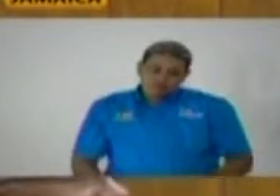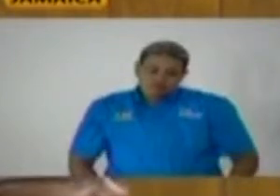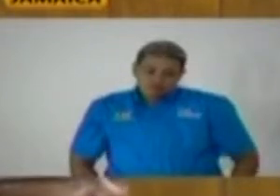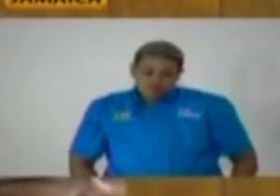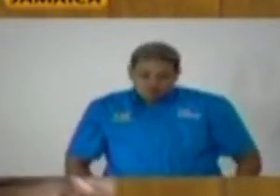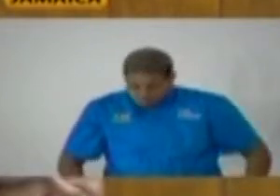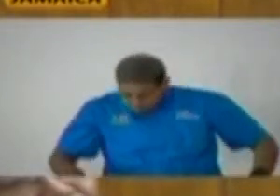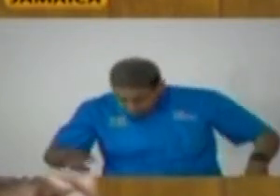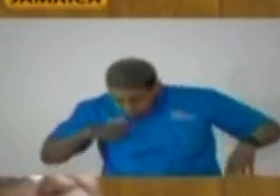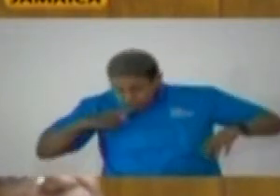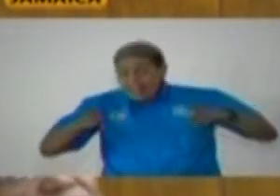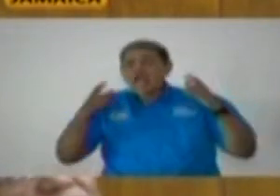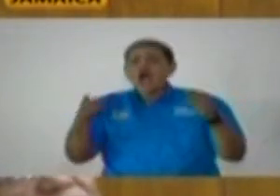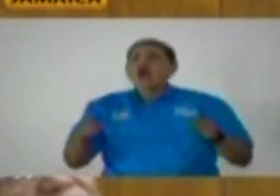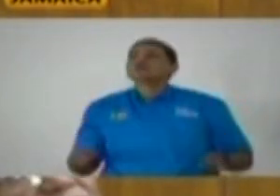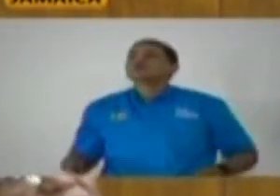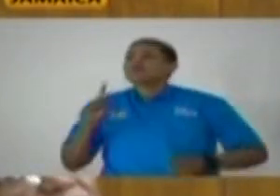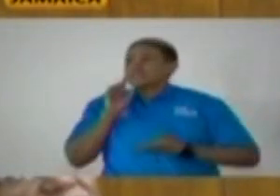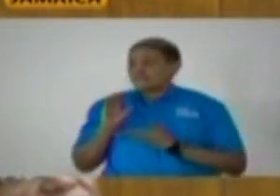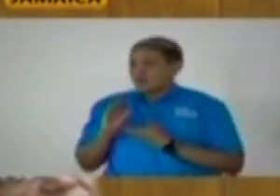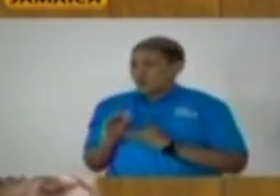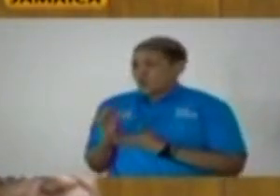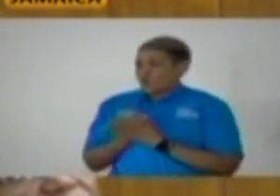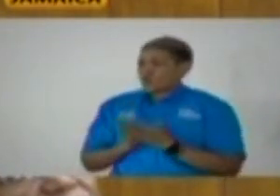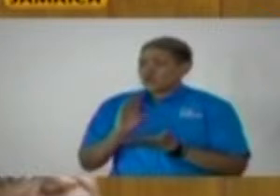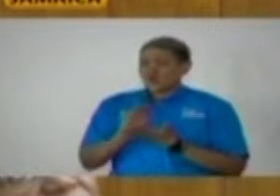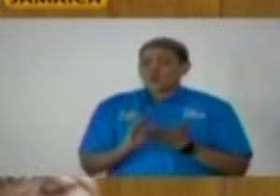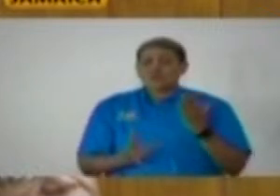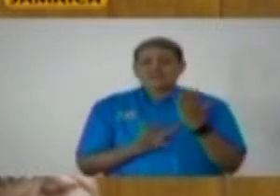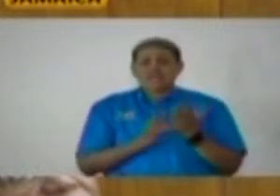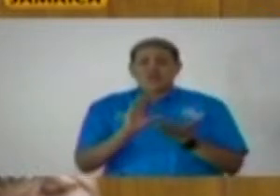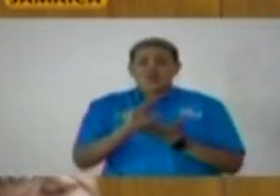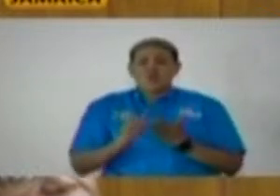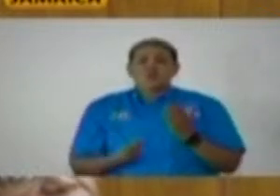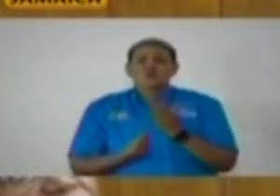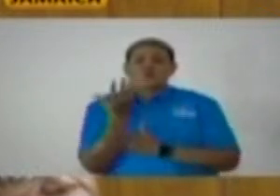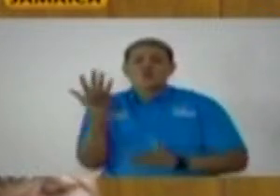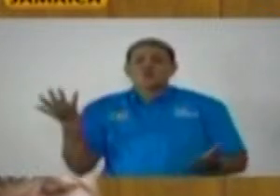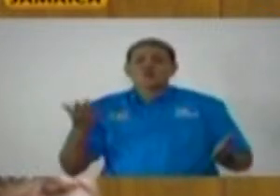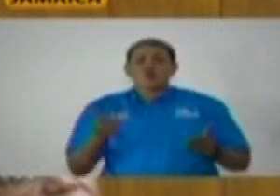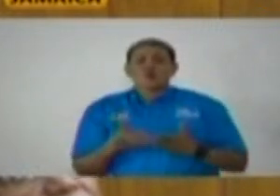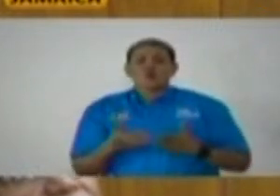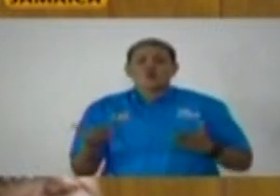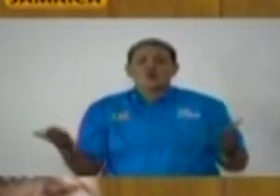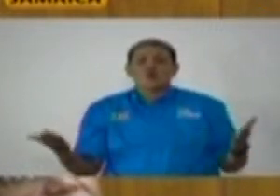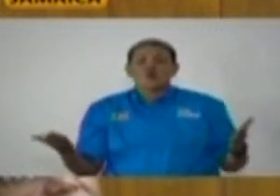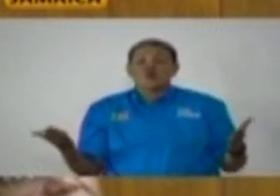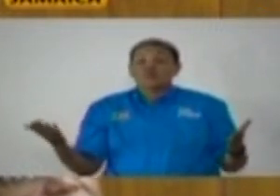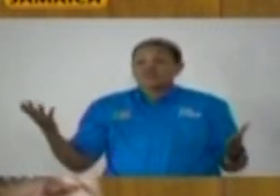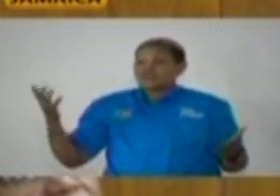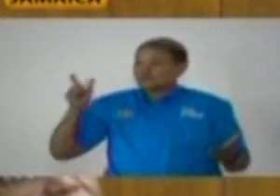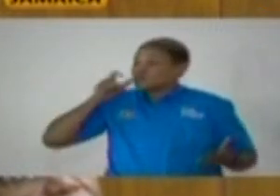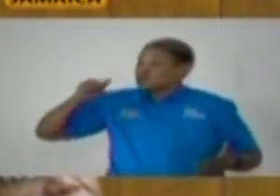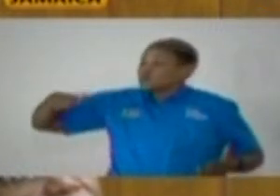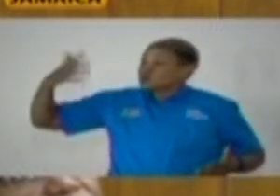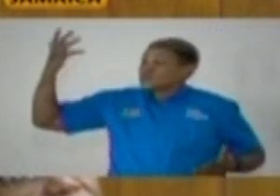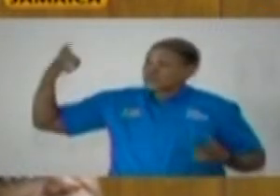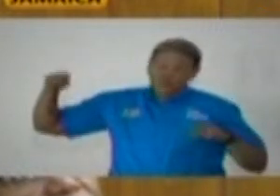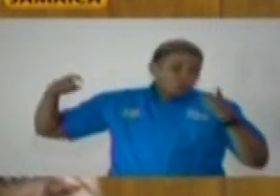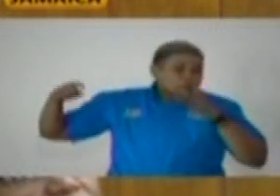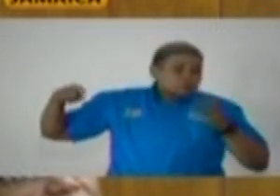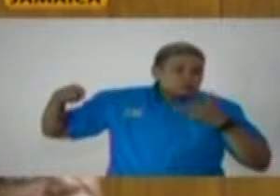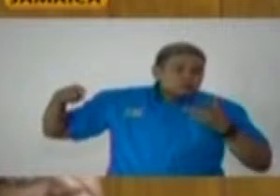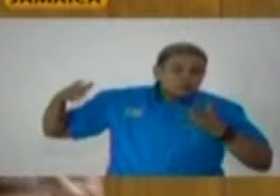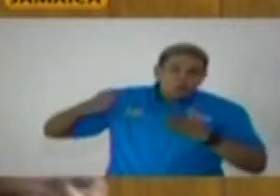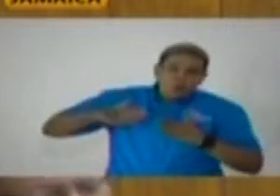Because the consequence of low wage, low tech, low growth is the widening gulf between those who have and